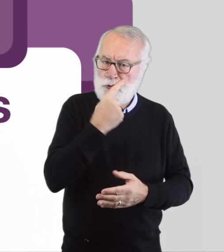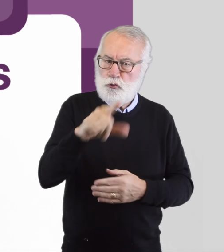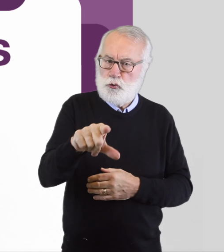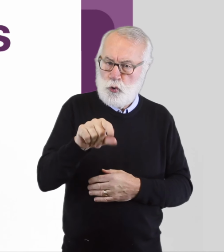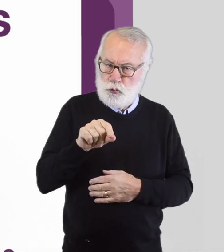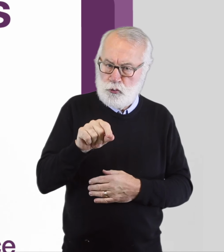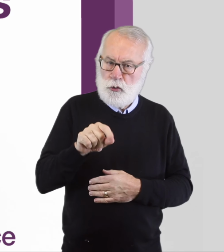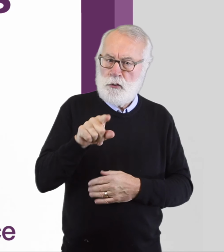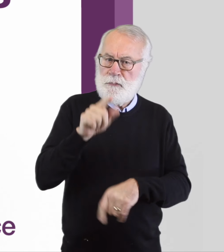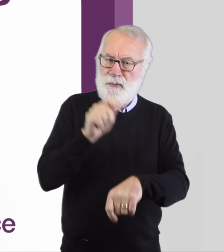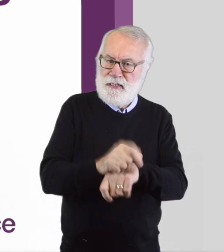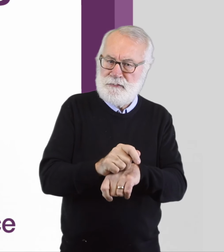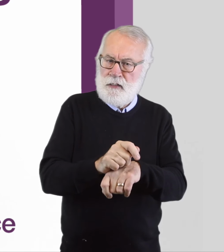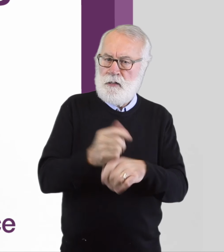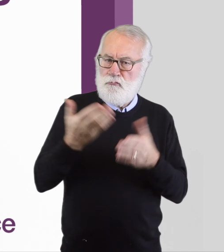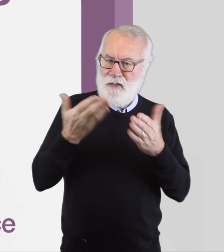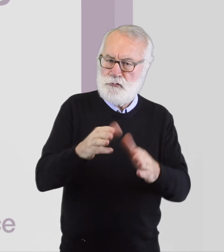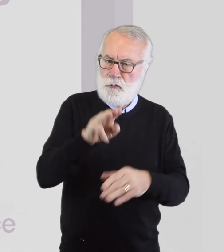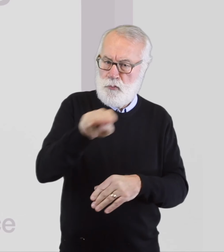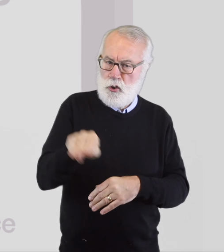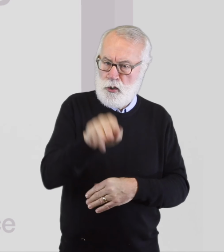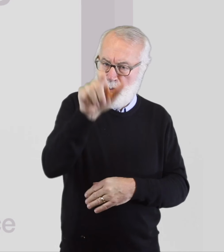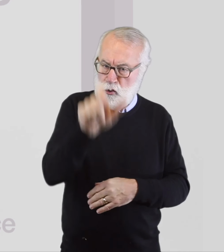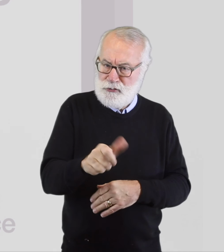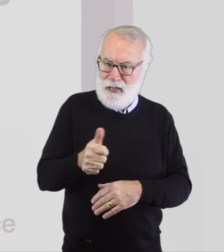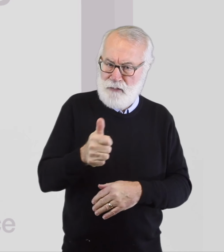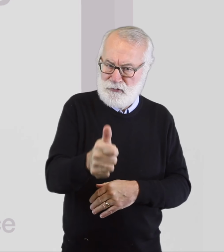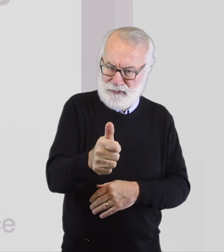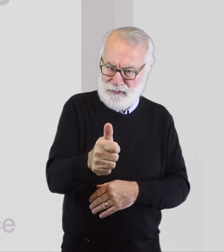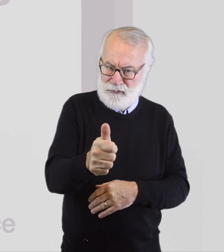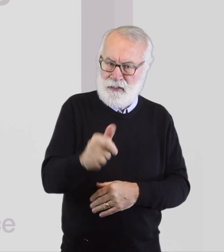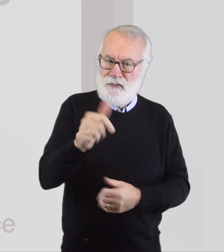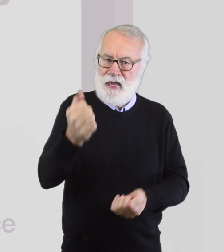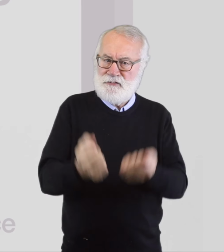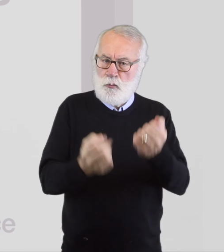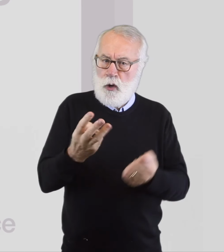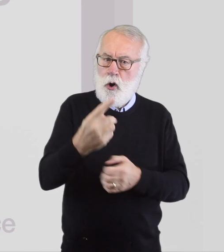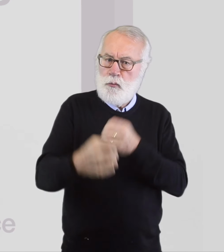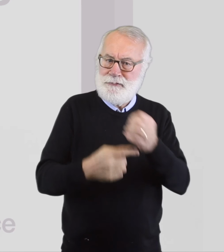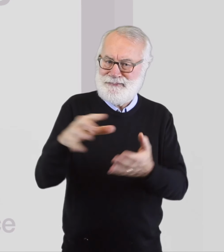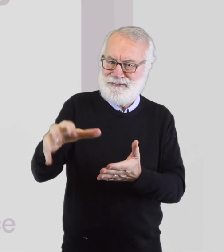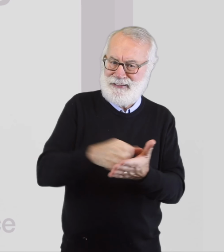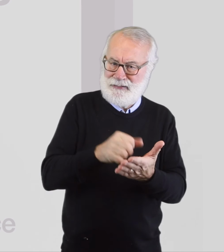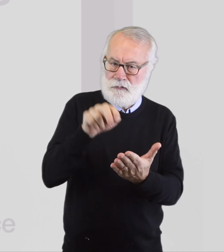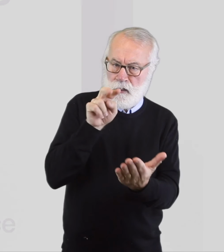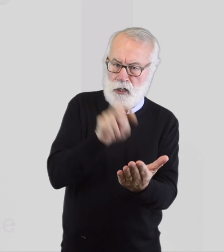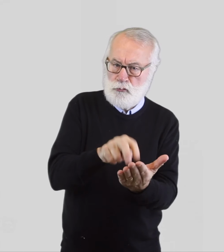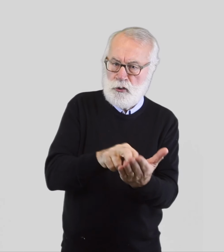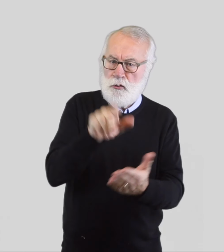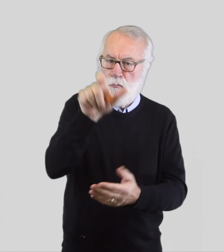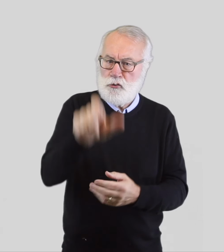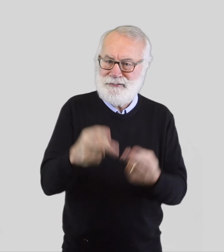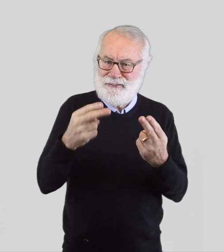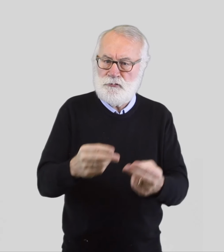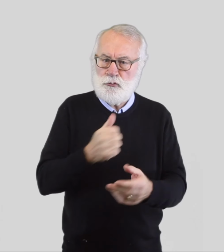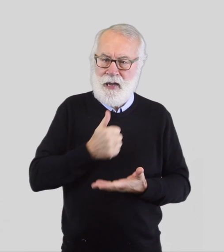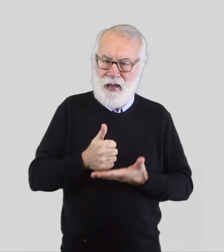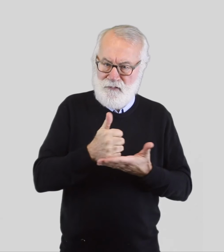activities, the assessor will use evidence to choose one descriptor which best reflects the person's ability to carry out an activity.